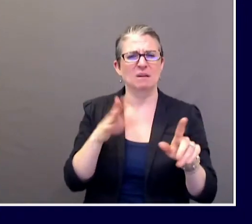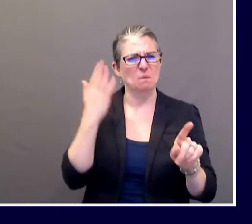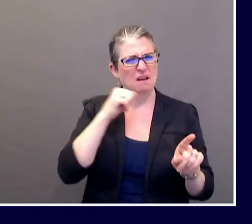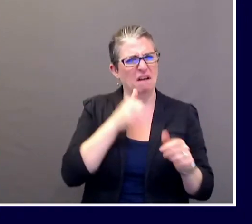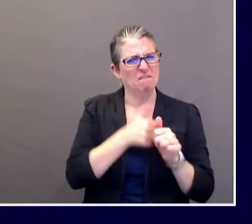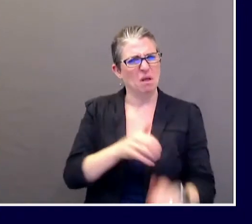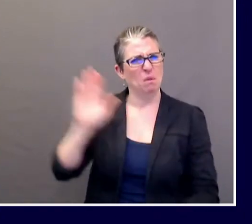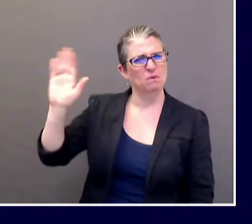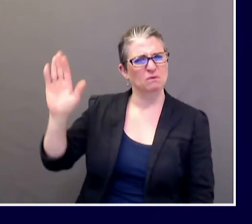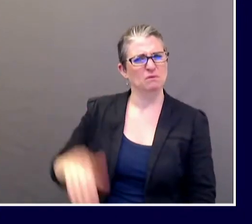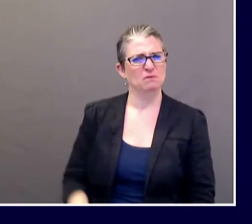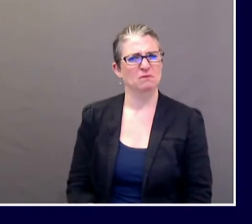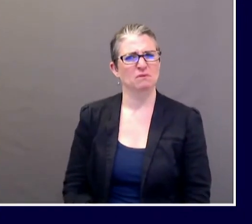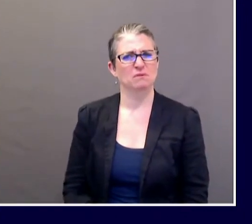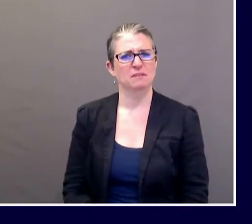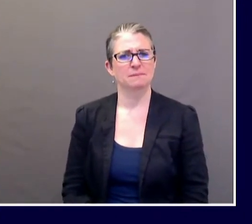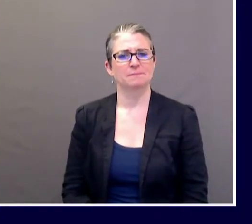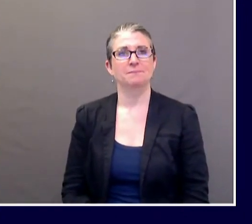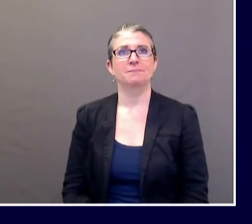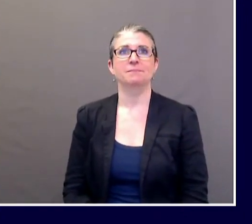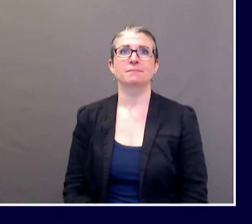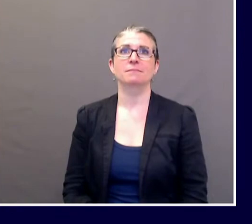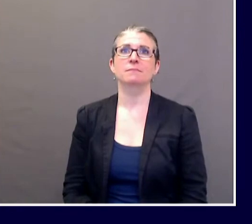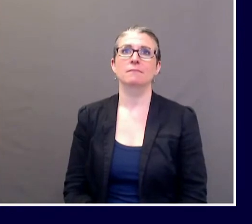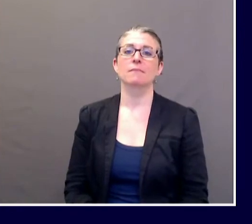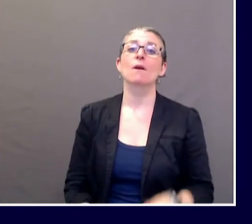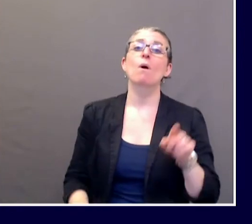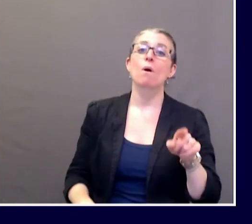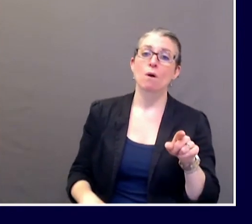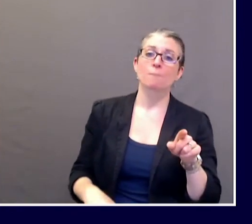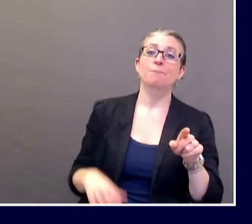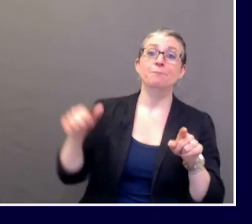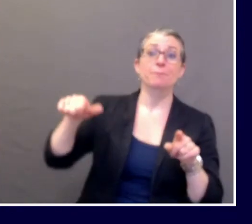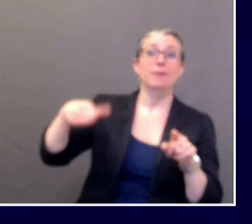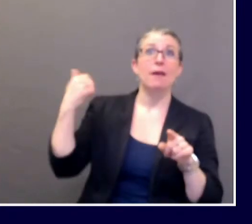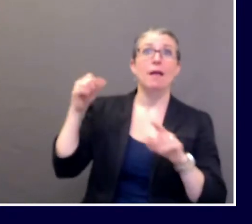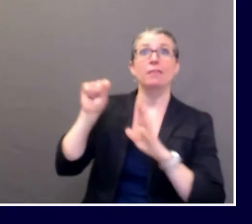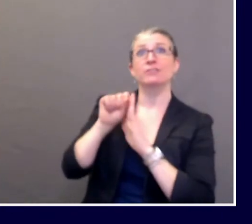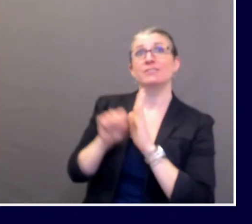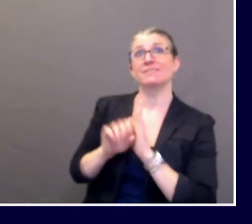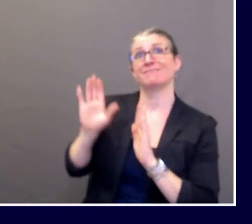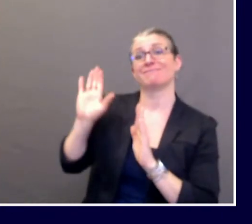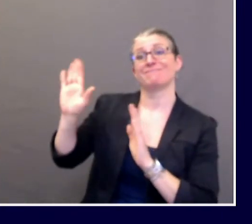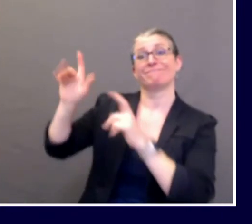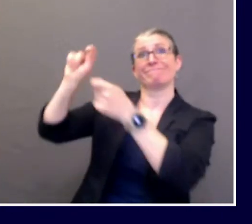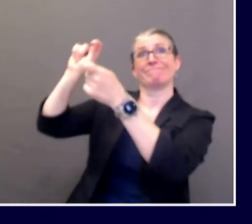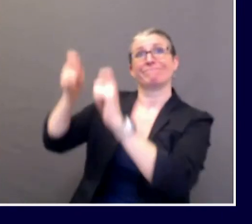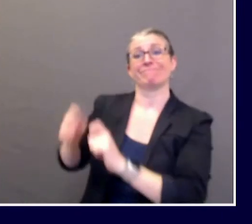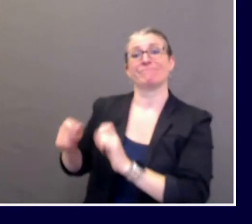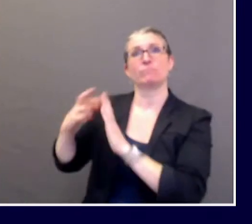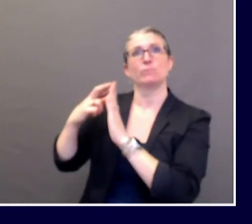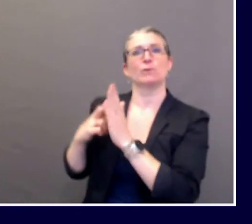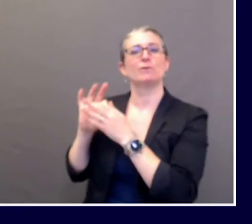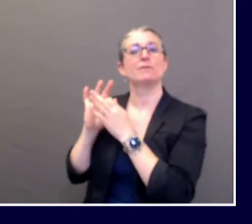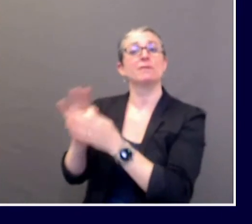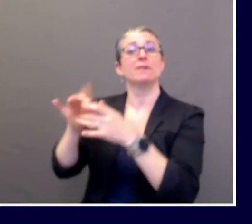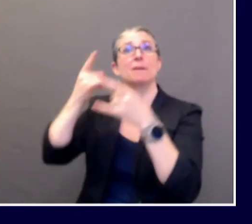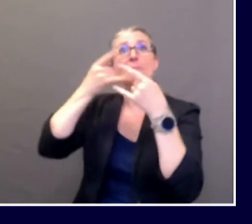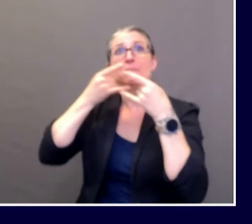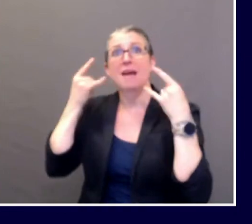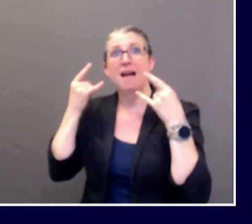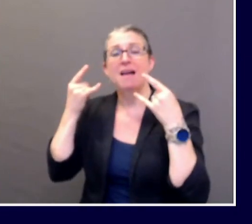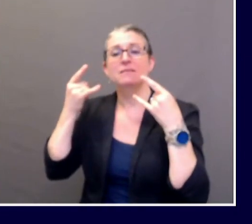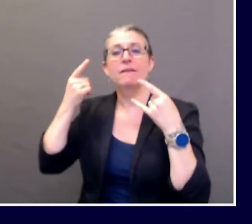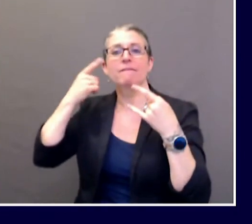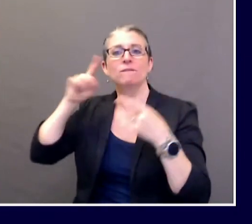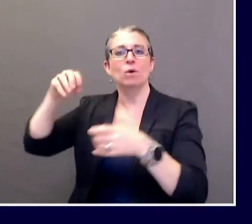about mask mandates, both indoor and outdoor. Our indoor mask guidance is not changing. And that is because